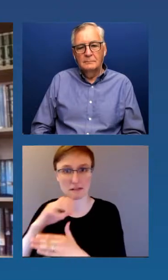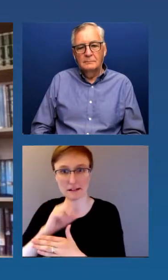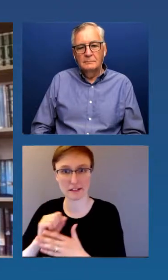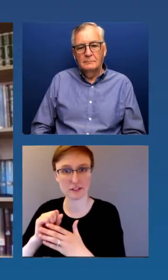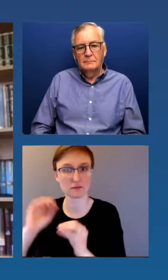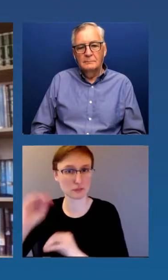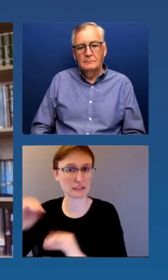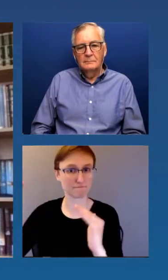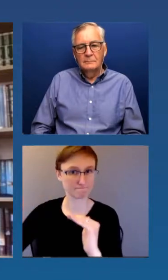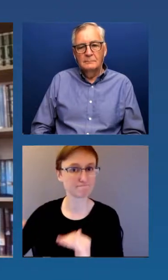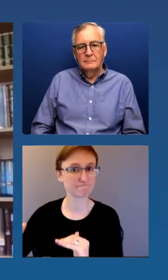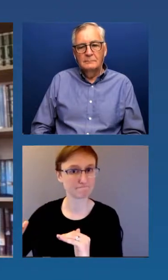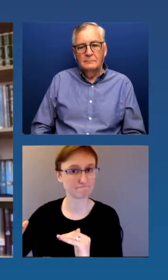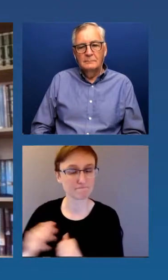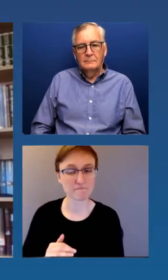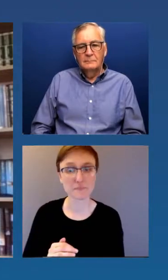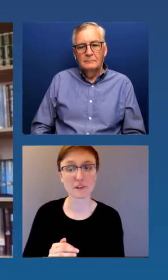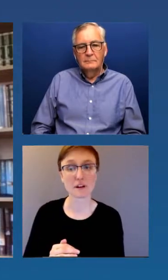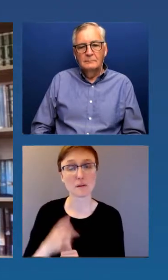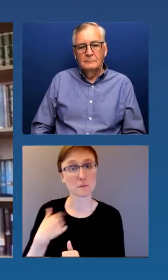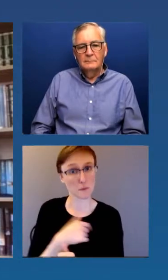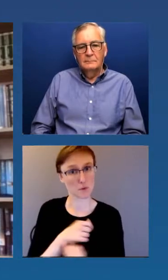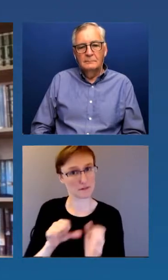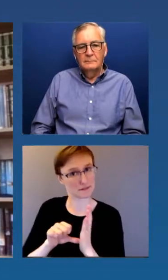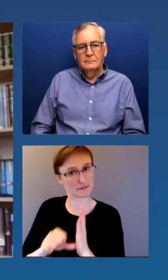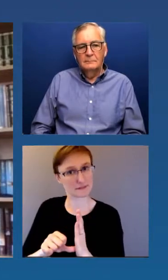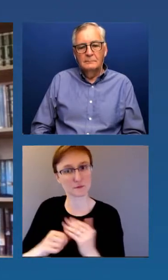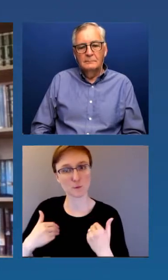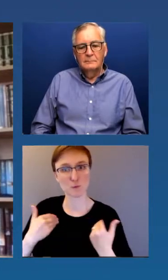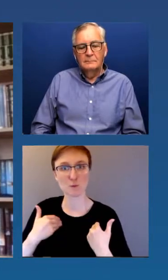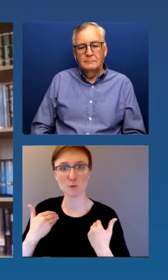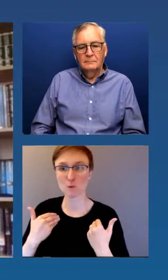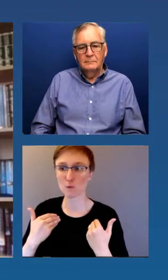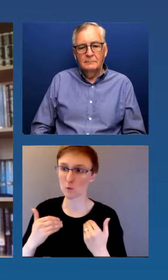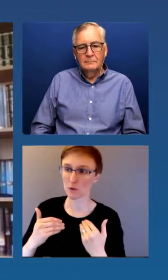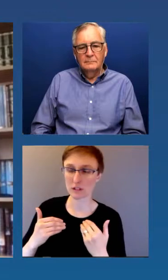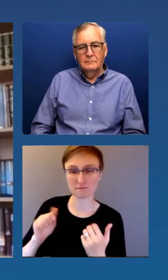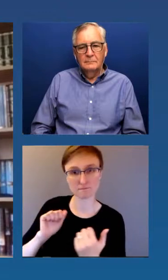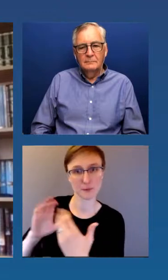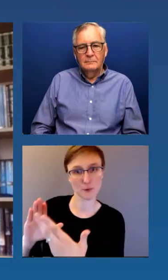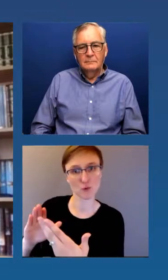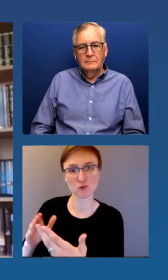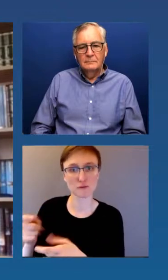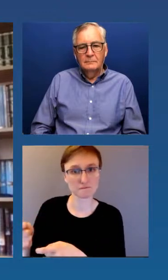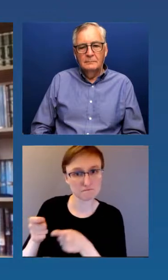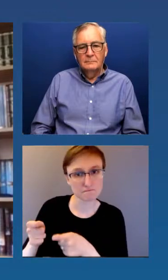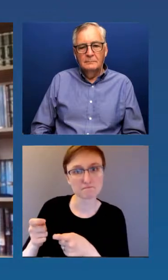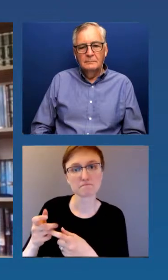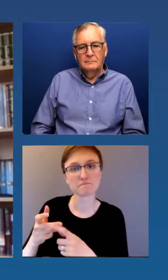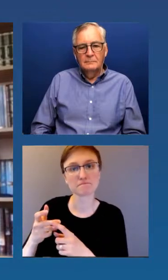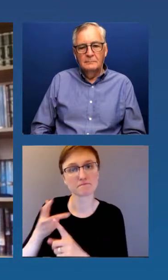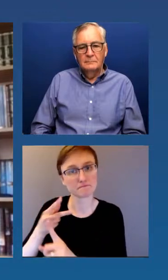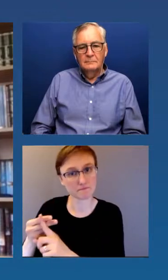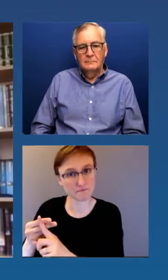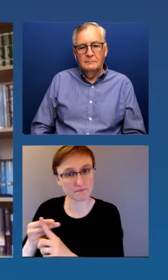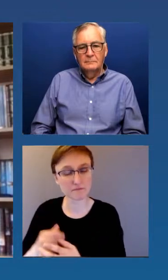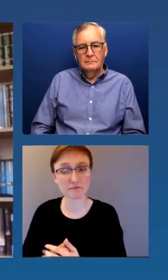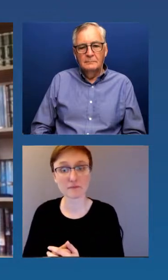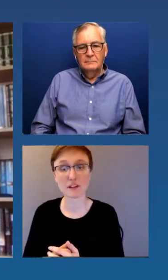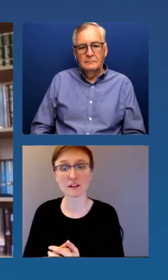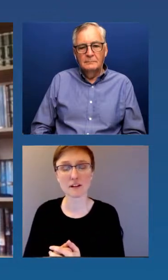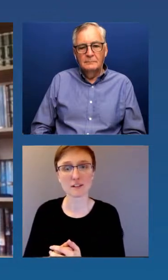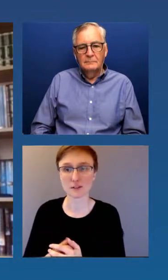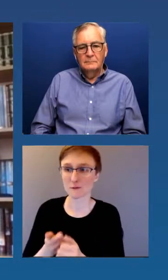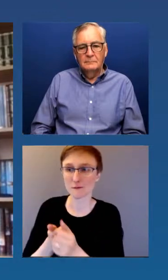some time and effort and focus in youth strategies. Again, using a community-centered, community-informed lens, and using